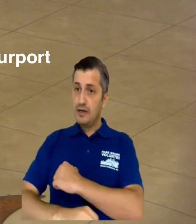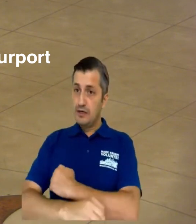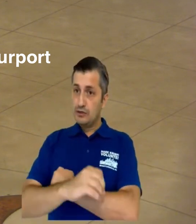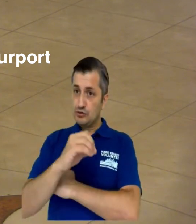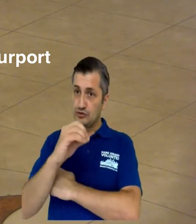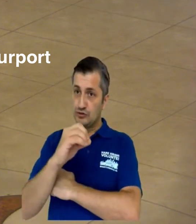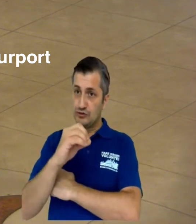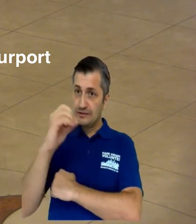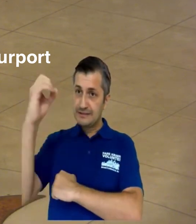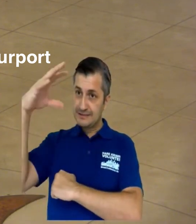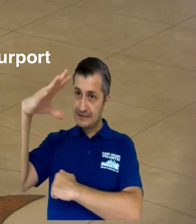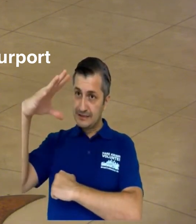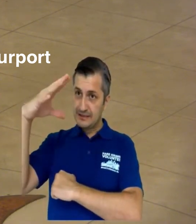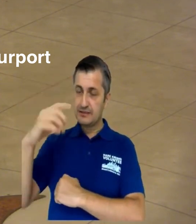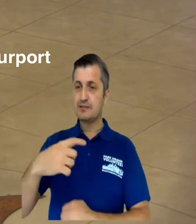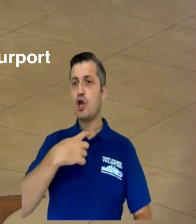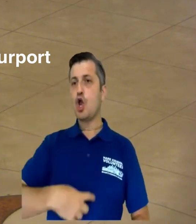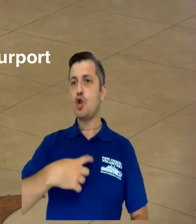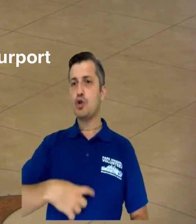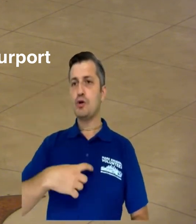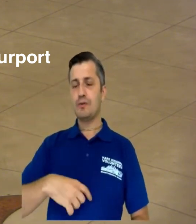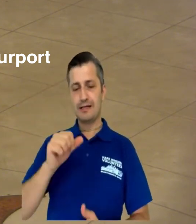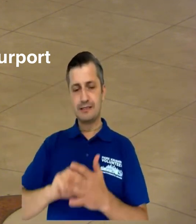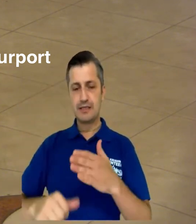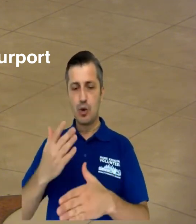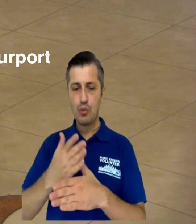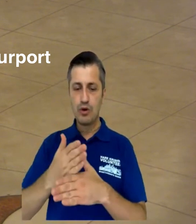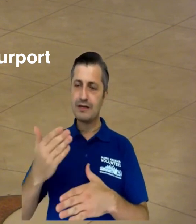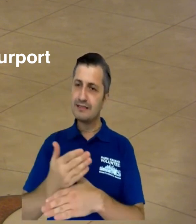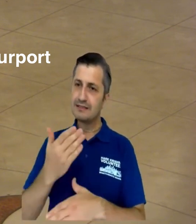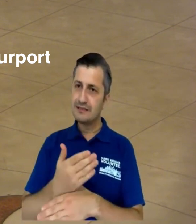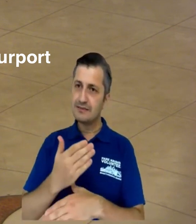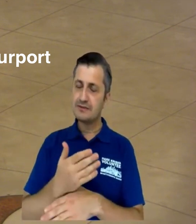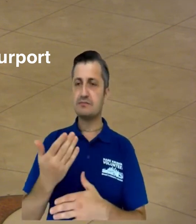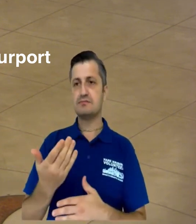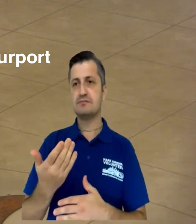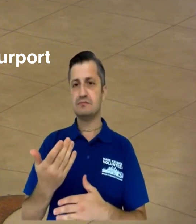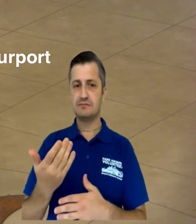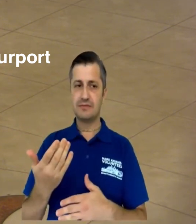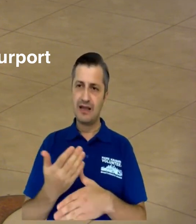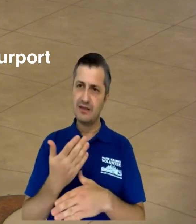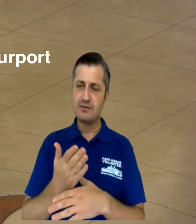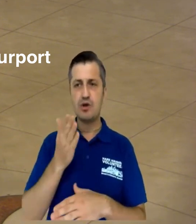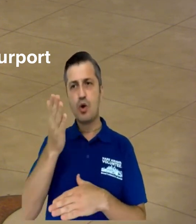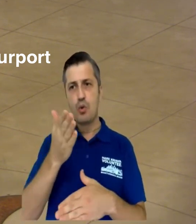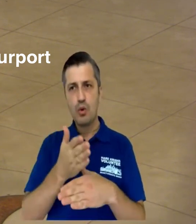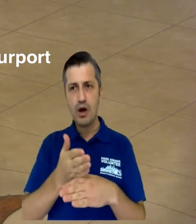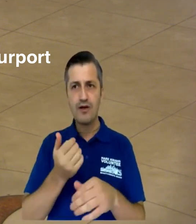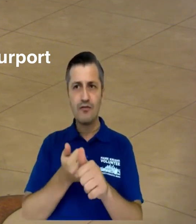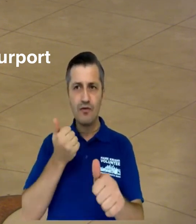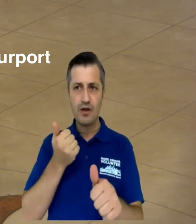their foodstuff, they set fire to start the factories, etc. So many things are done with the help of